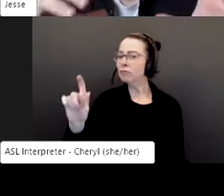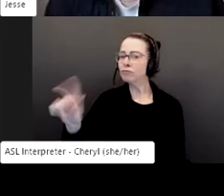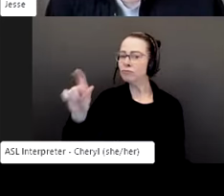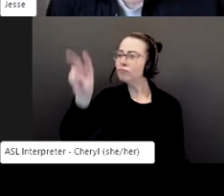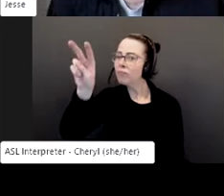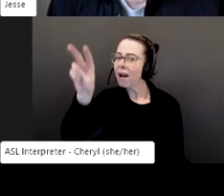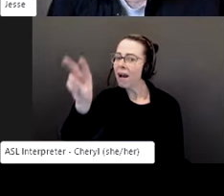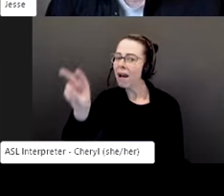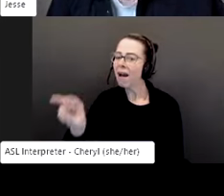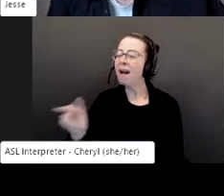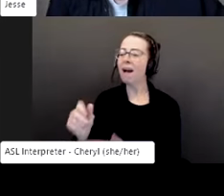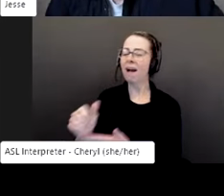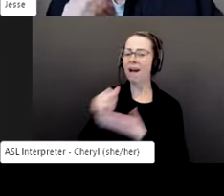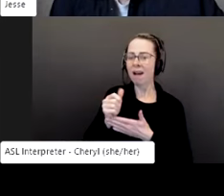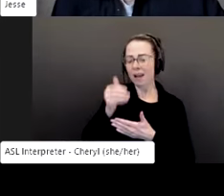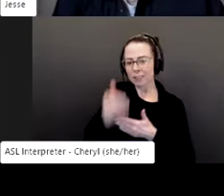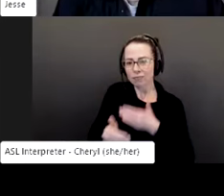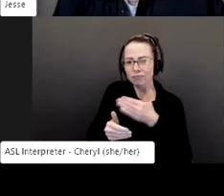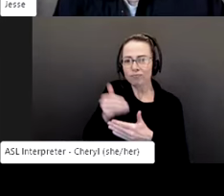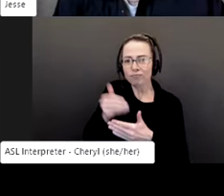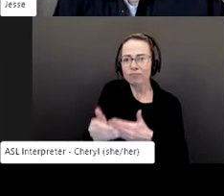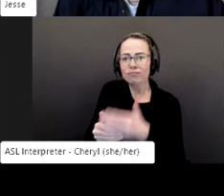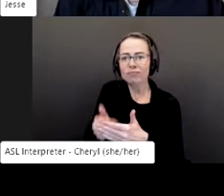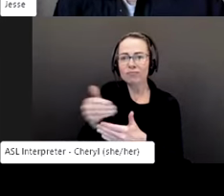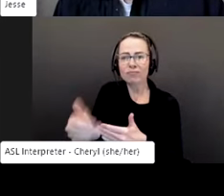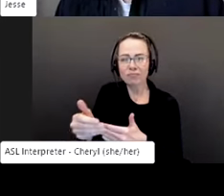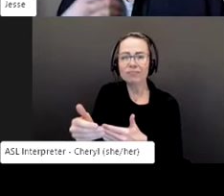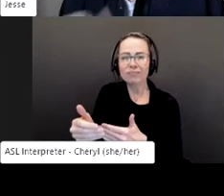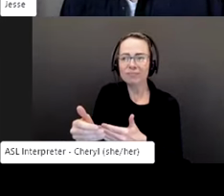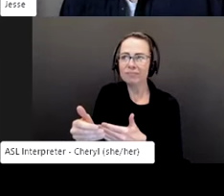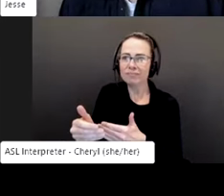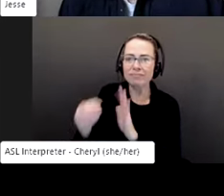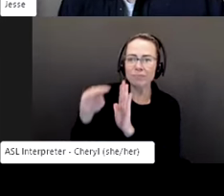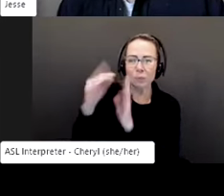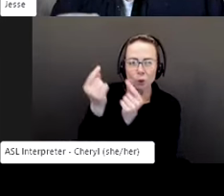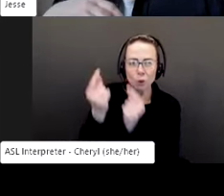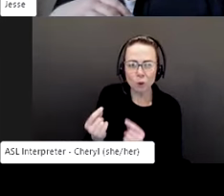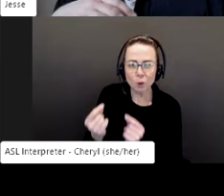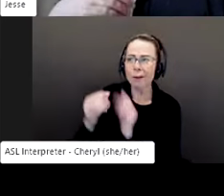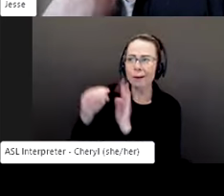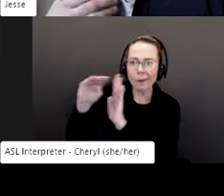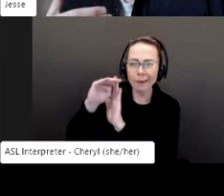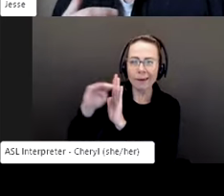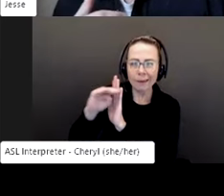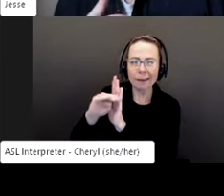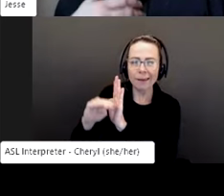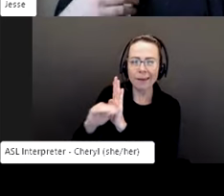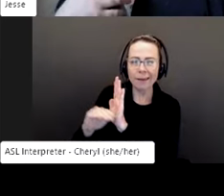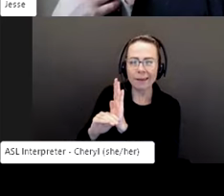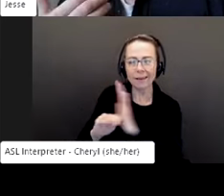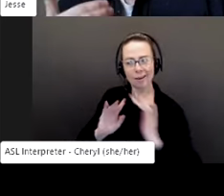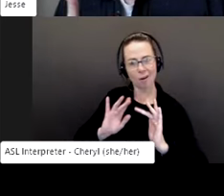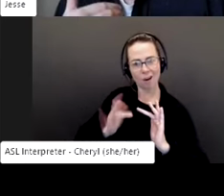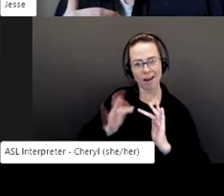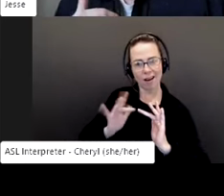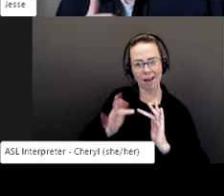little modules, that would be great. And that's something that can show you not only how online you can use things